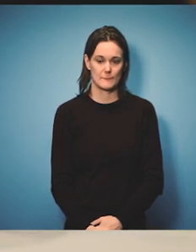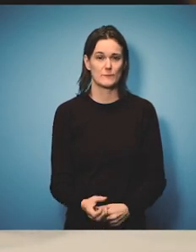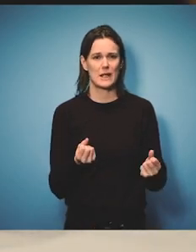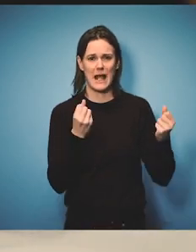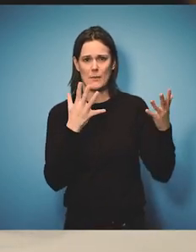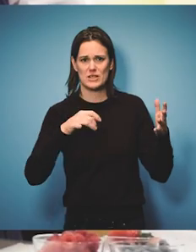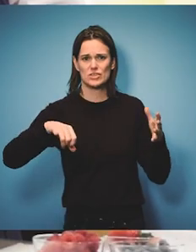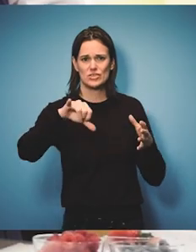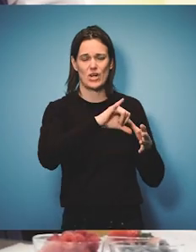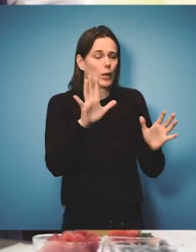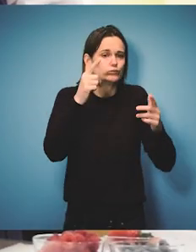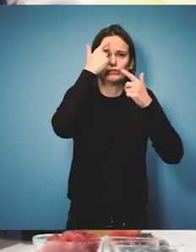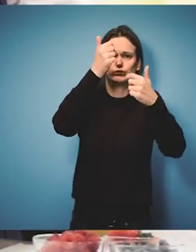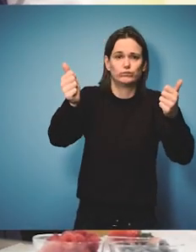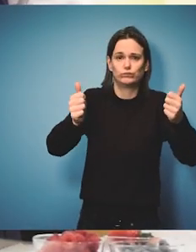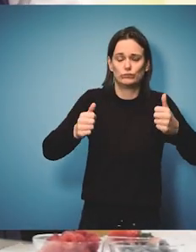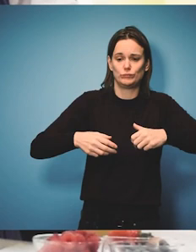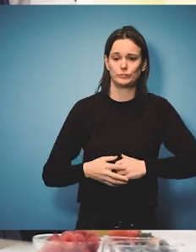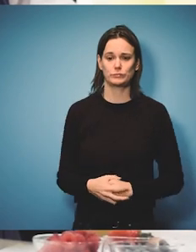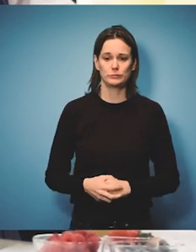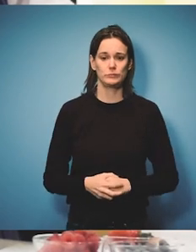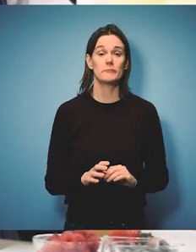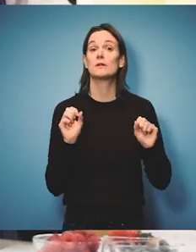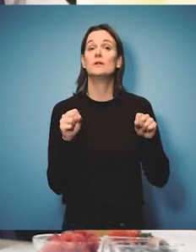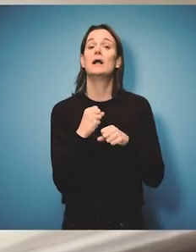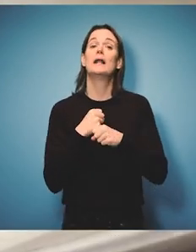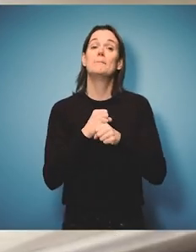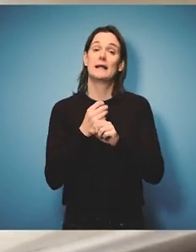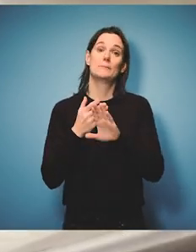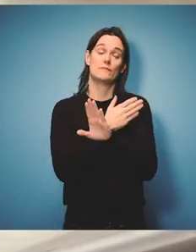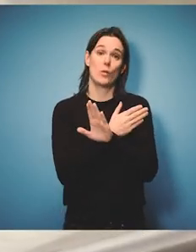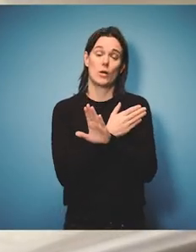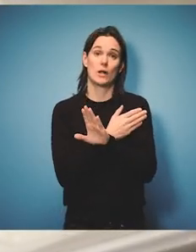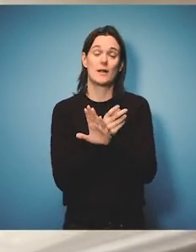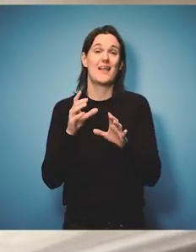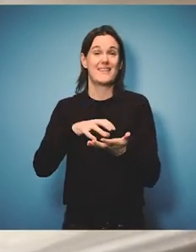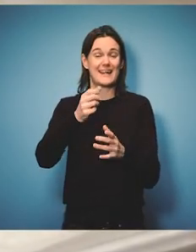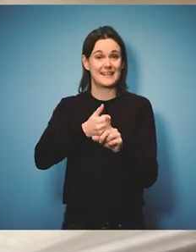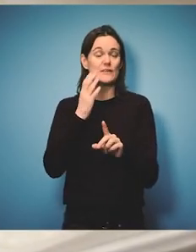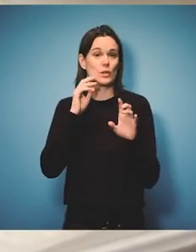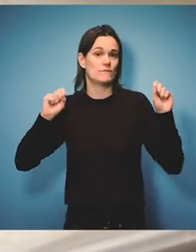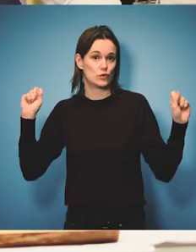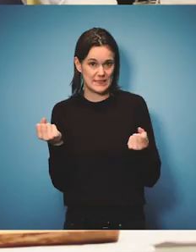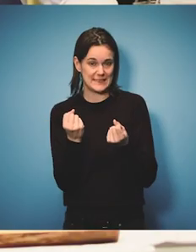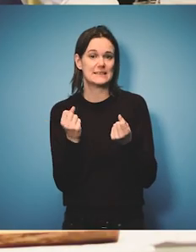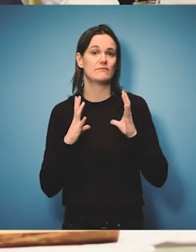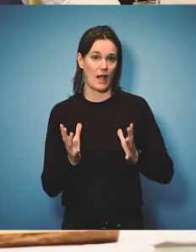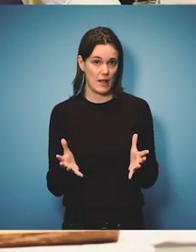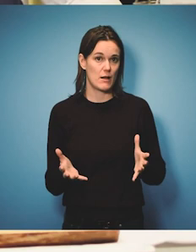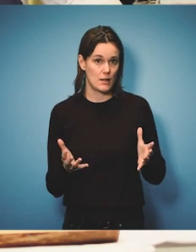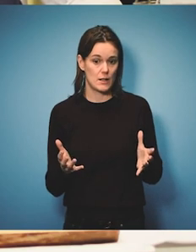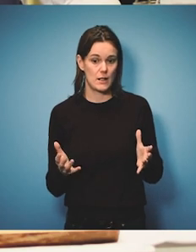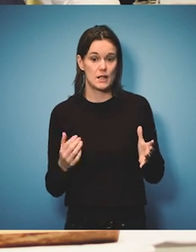to cover the cake. Yeah, so quantity is purely up to you, right? Exactly. So this is something that you could make ahead of the time. I made it freeze